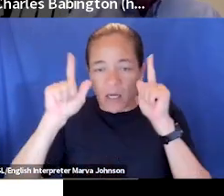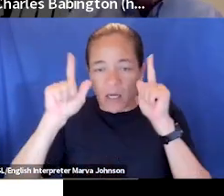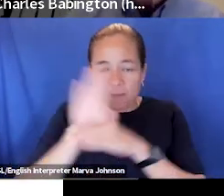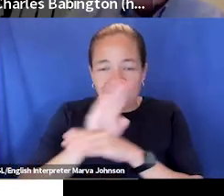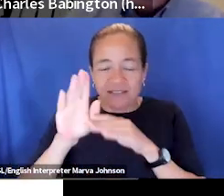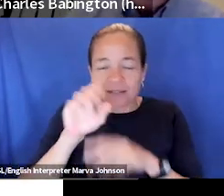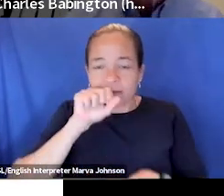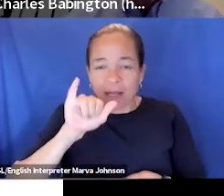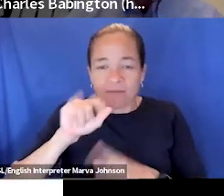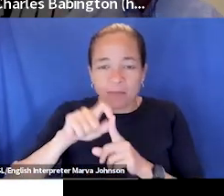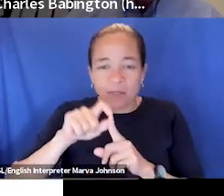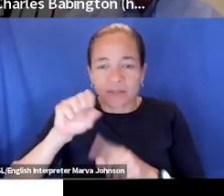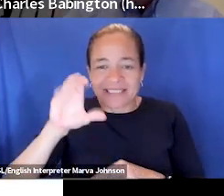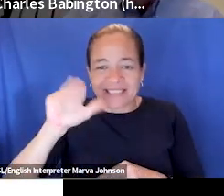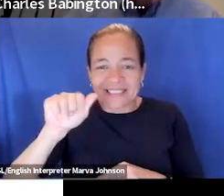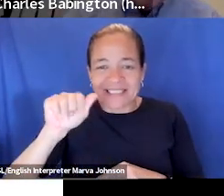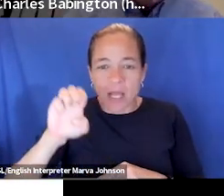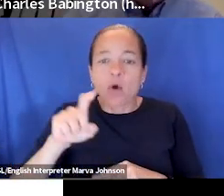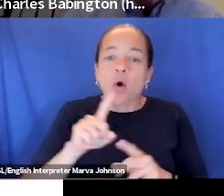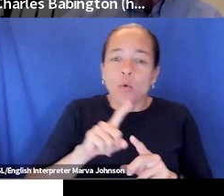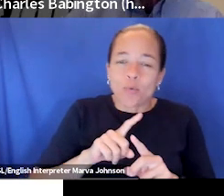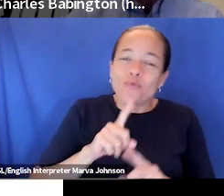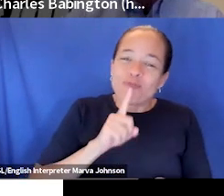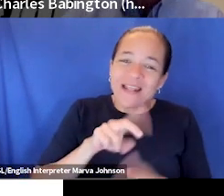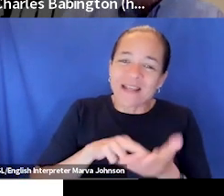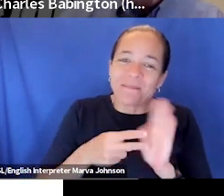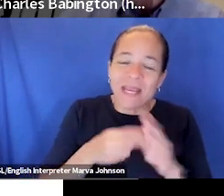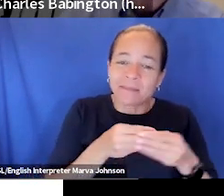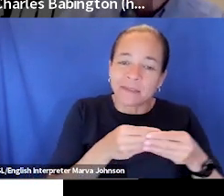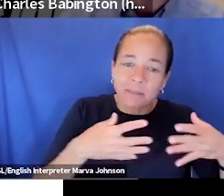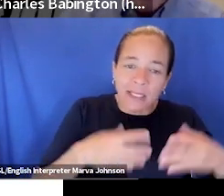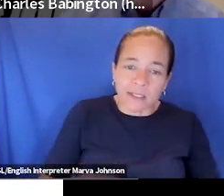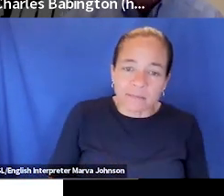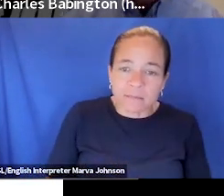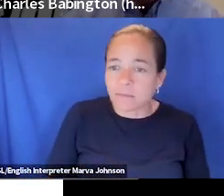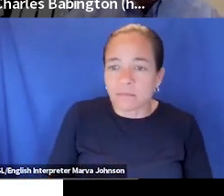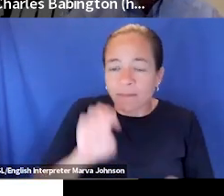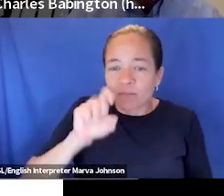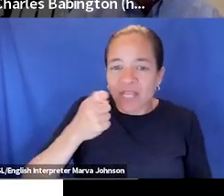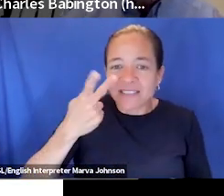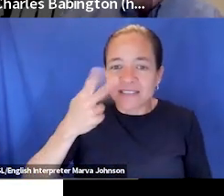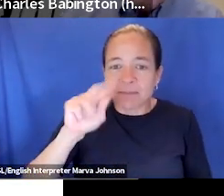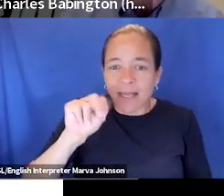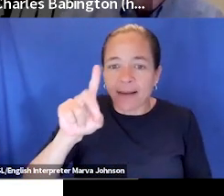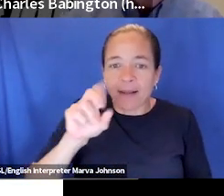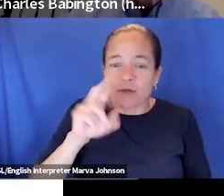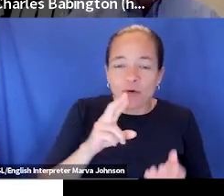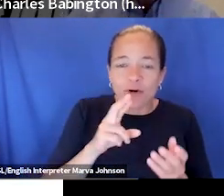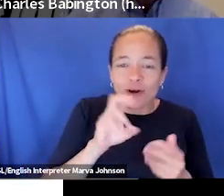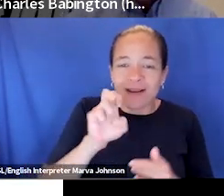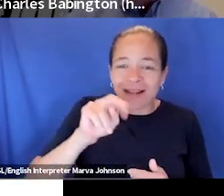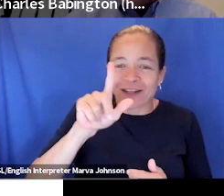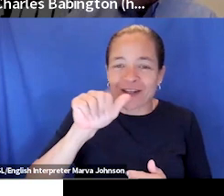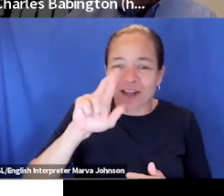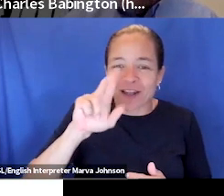9 times out of 10, they mean enlarging or expanding. If you just mean expand or enlarge, then write it that way.